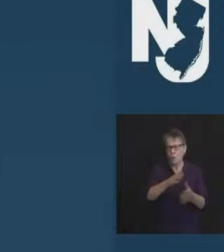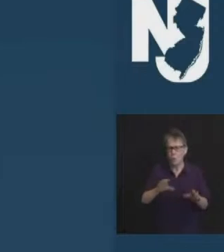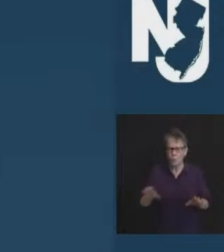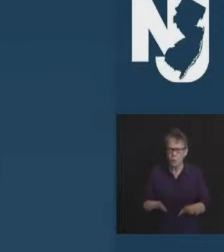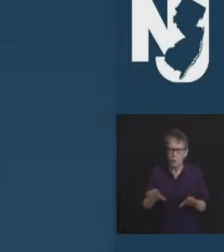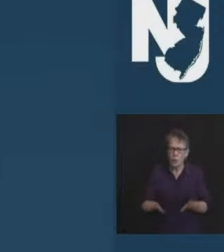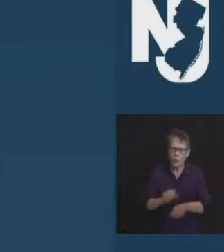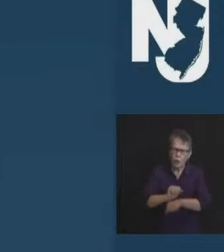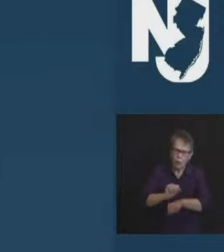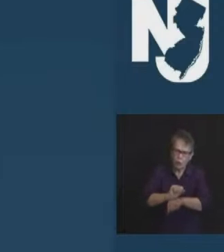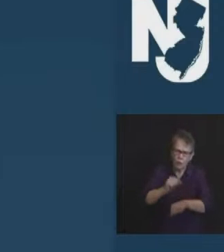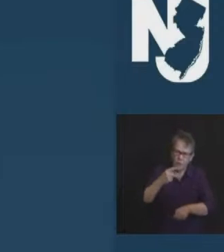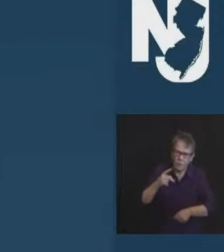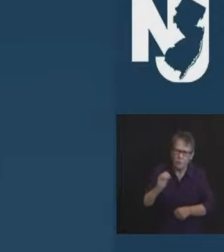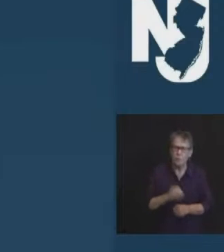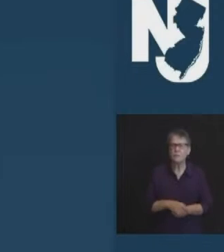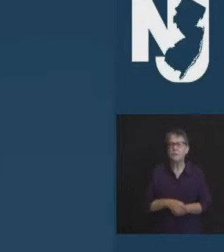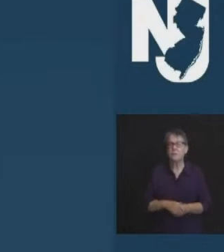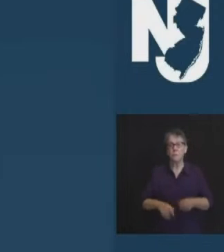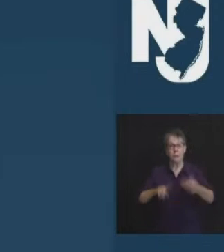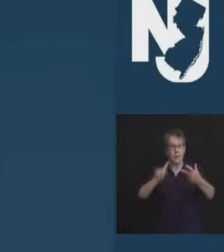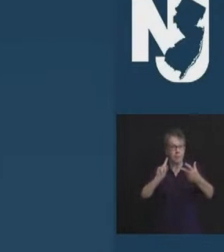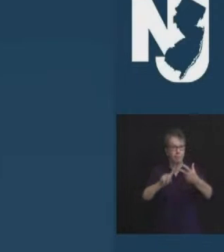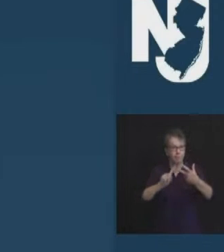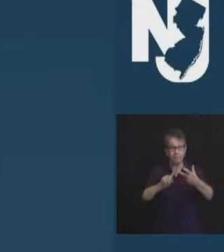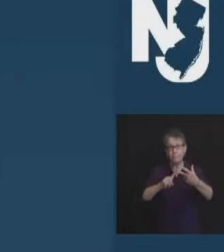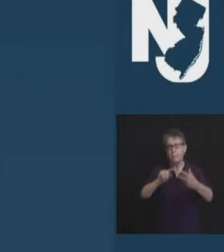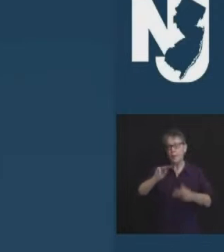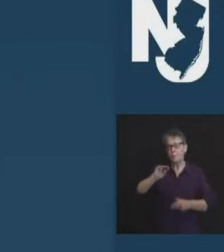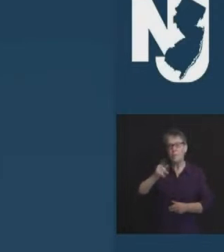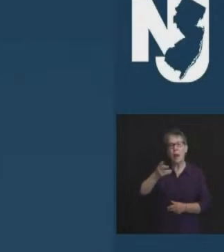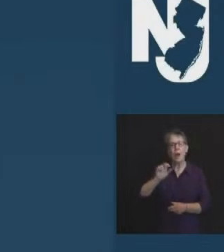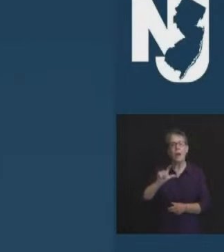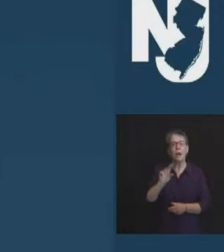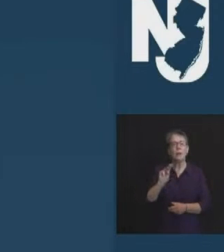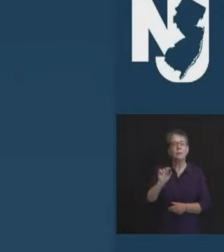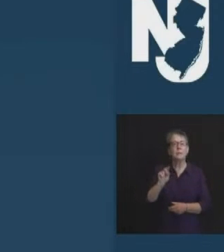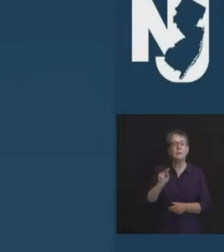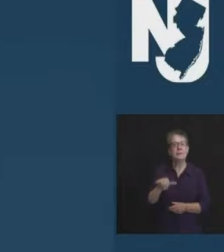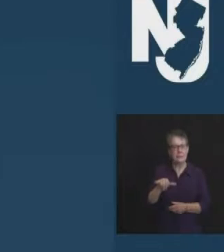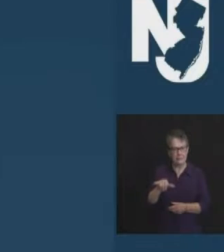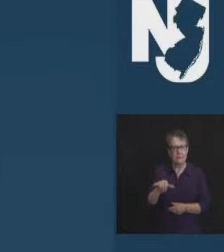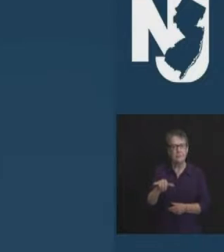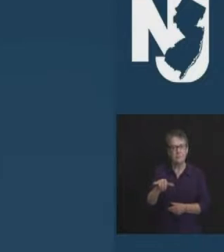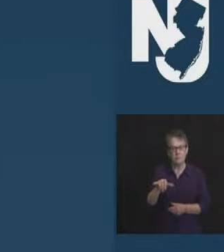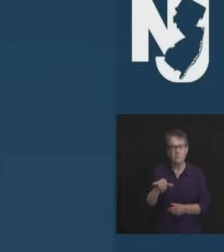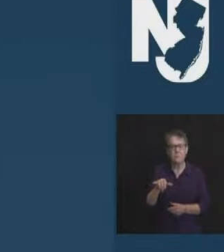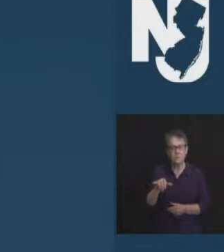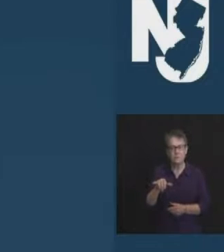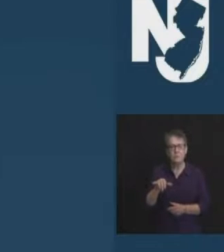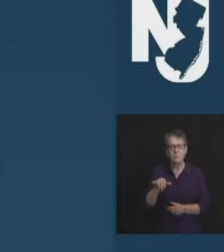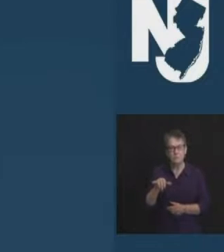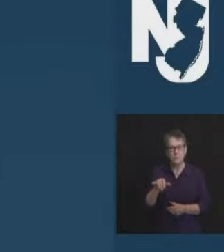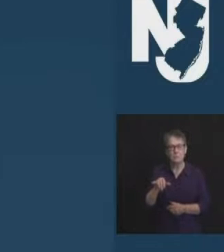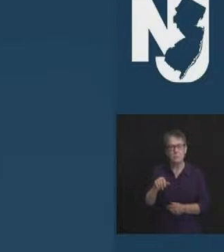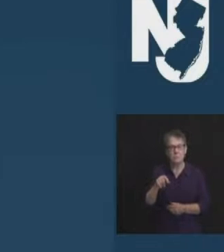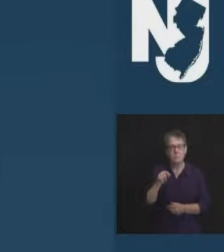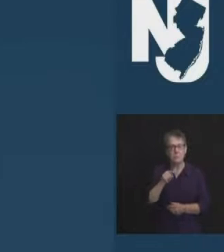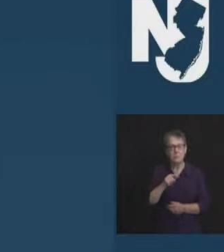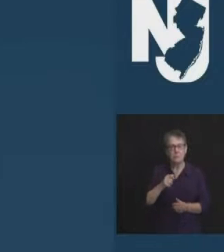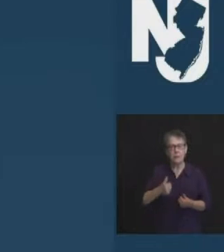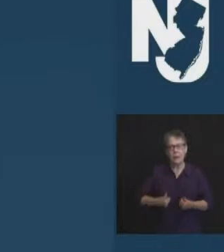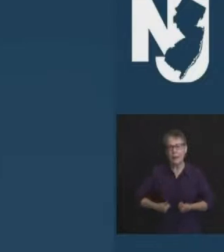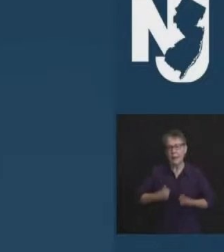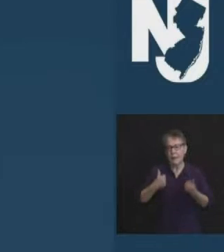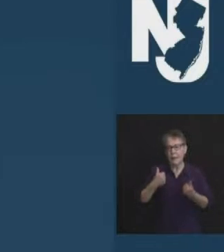we remember Michael Meany, who was a lifelong resident of Moorestown in Burlington County. Mike was